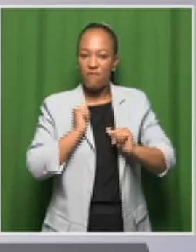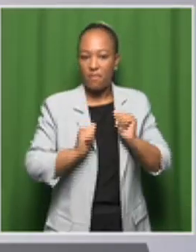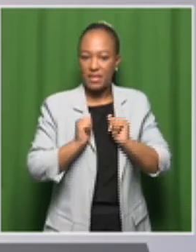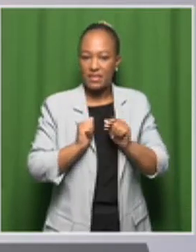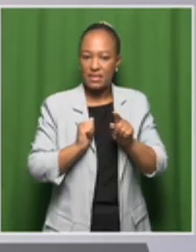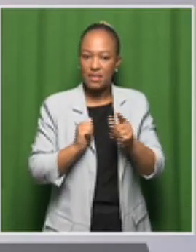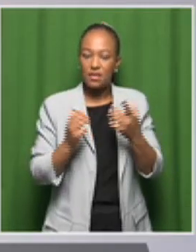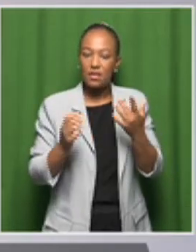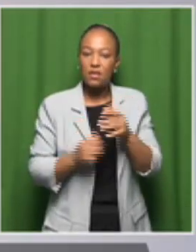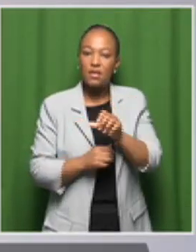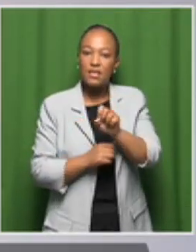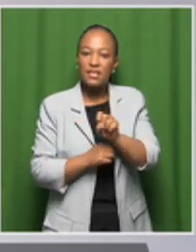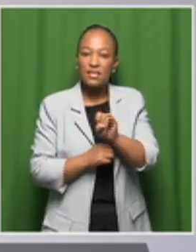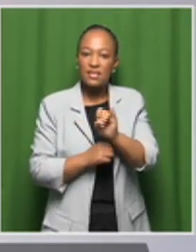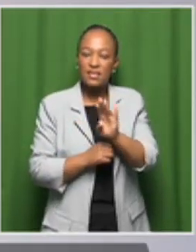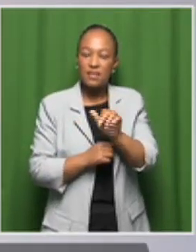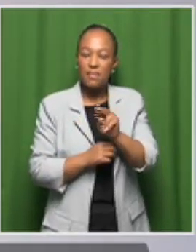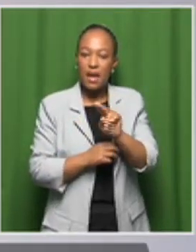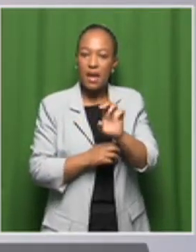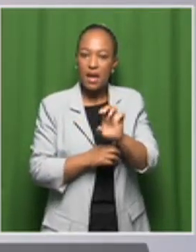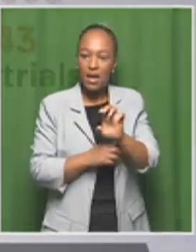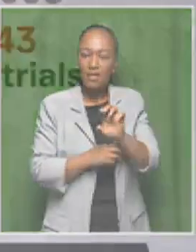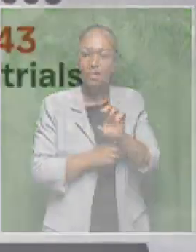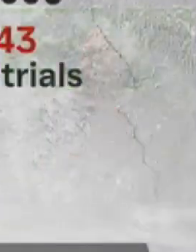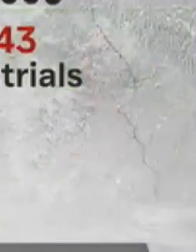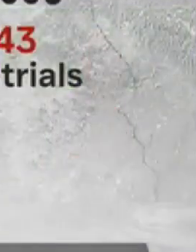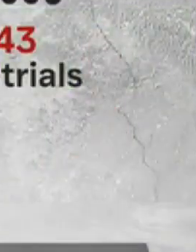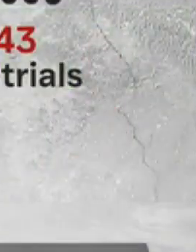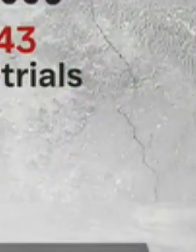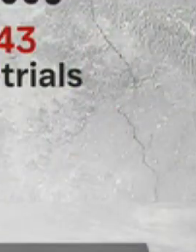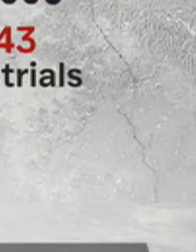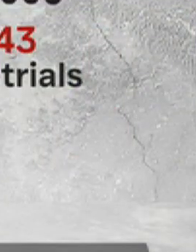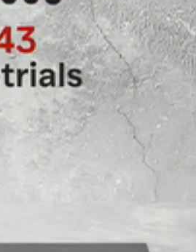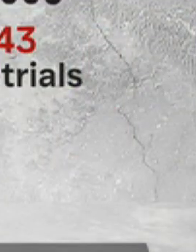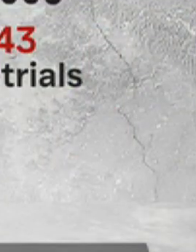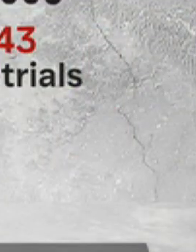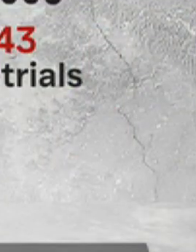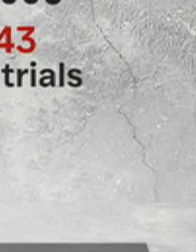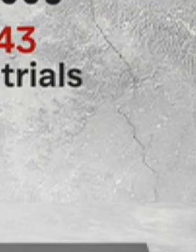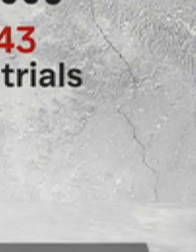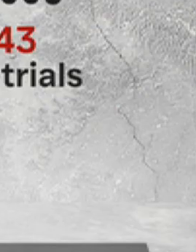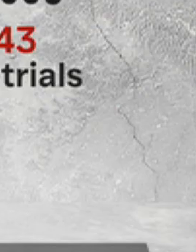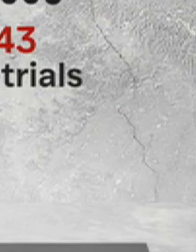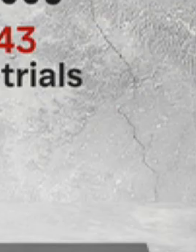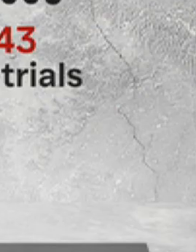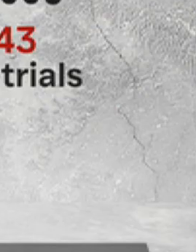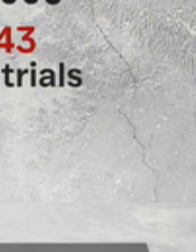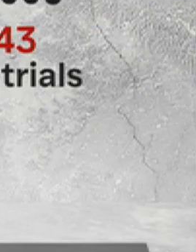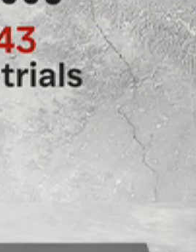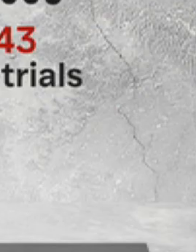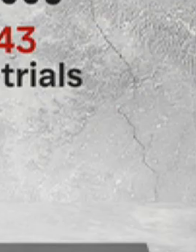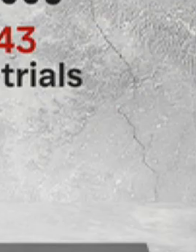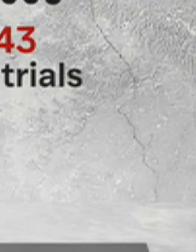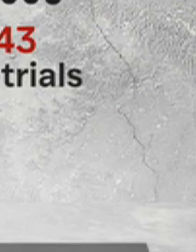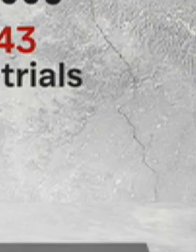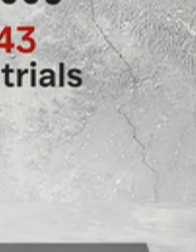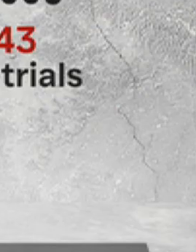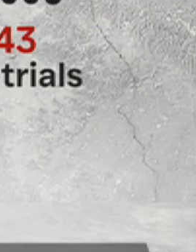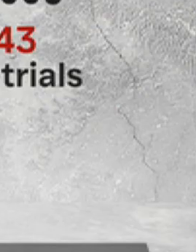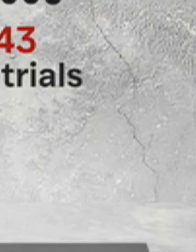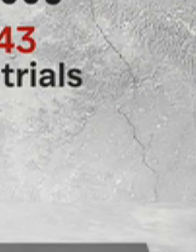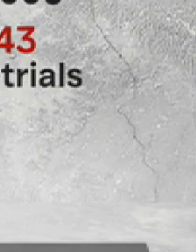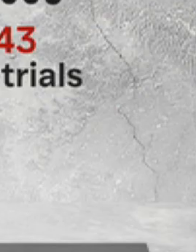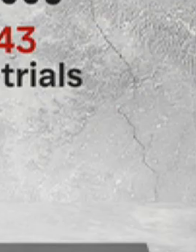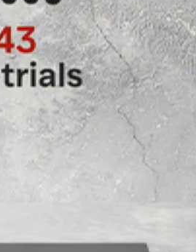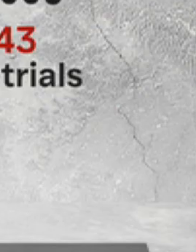saw Sibanye up 9% on the day, Anglo Gold jumped 6%, Harmony 5.7%. Basically, everything gold was